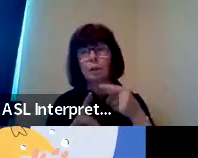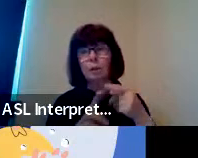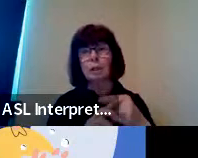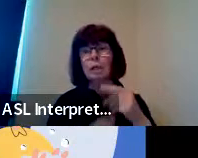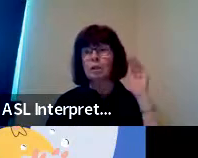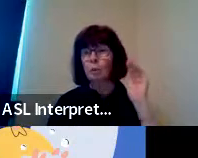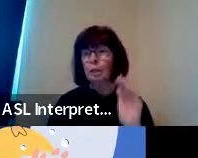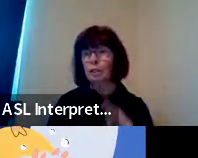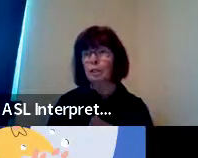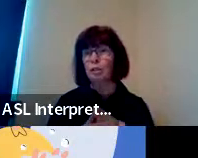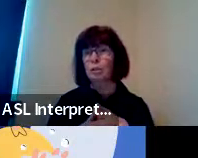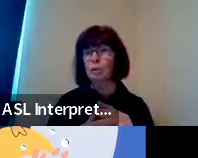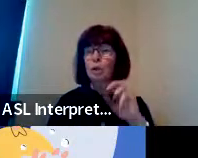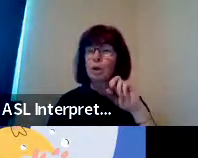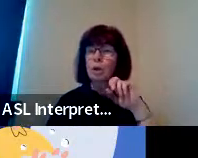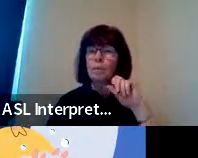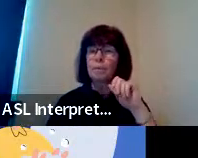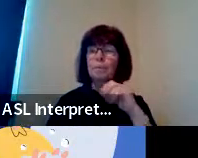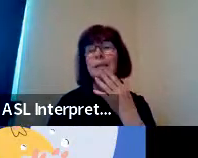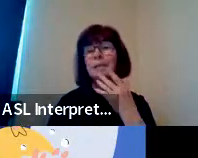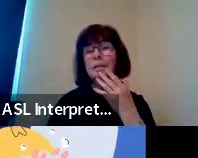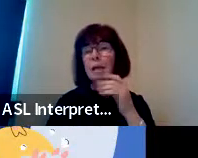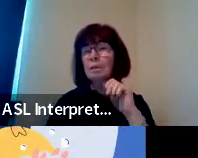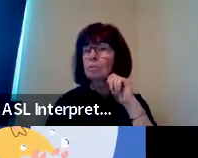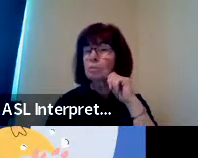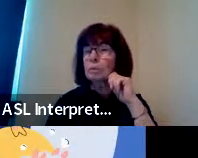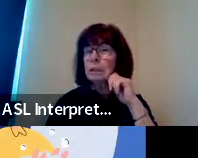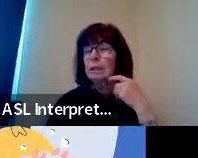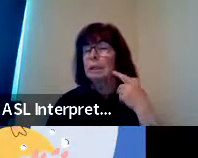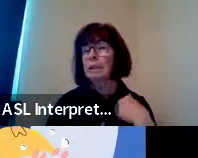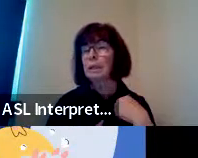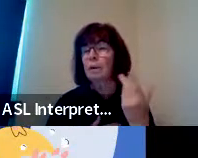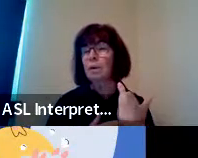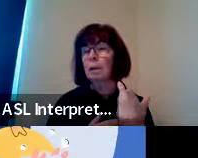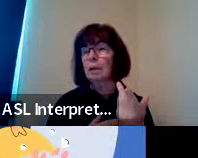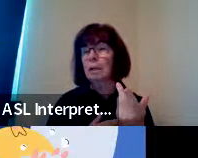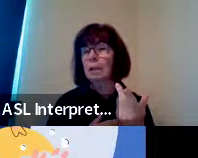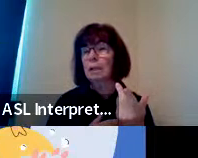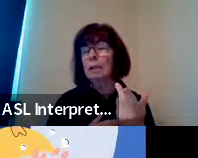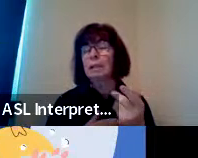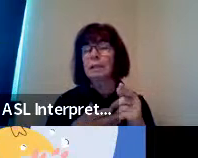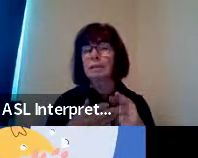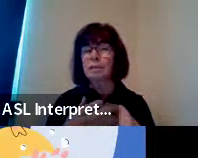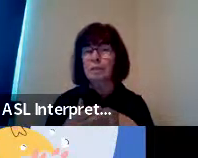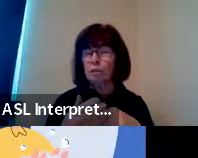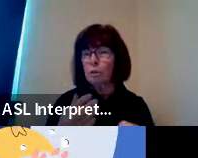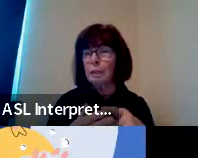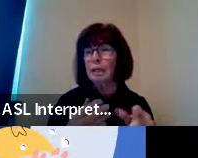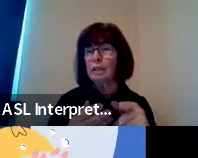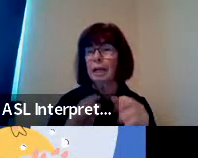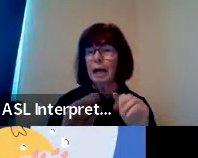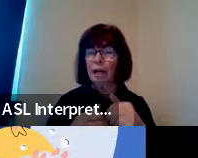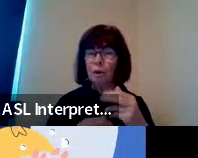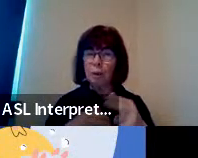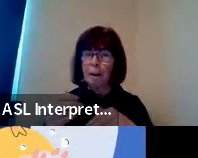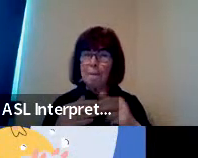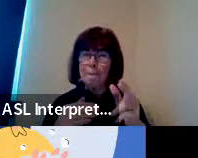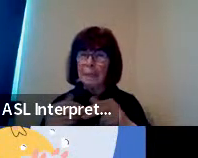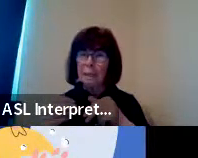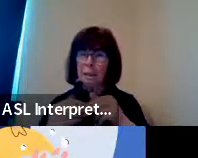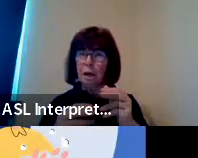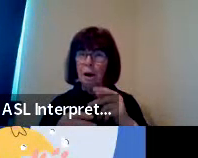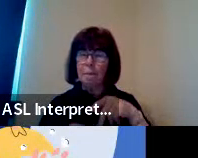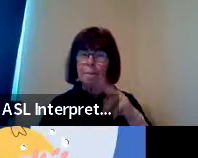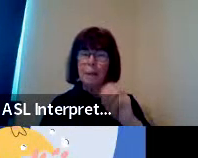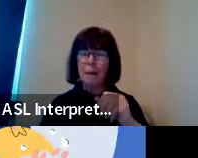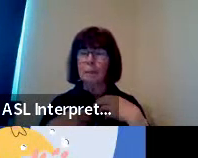ethnic health disparities. And finally, looking at how do we build our public health infrastructure. Our breakout groups, we want to focus